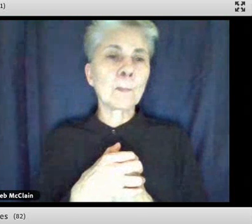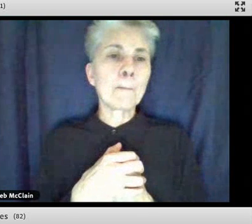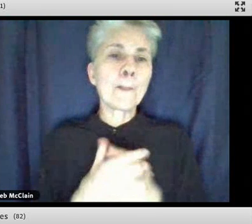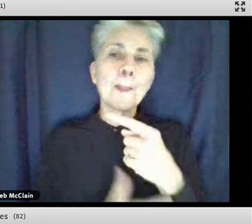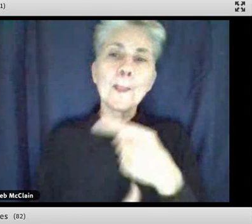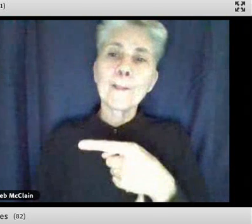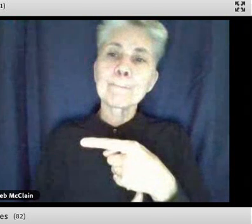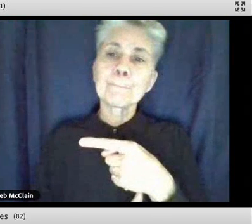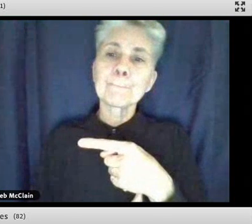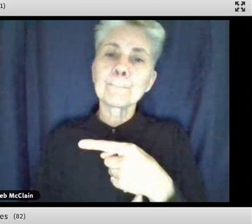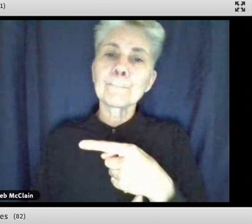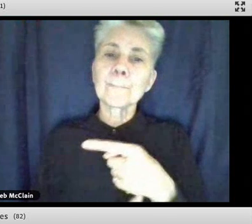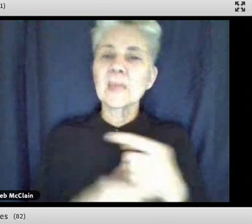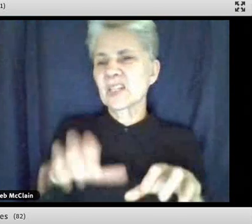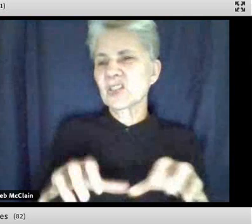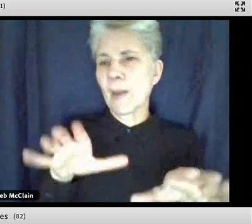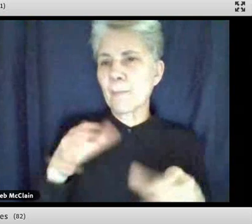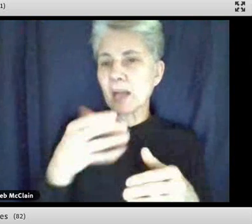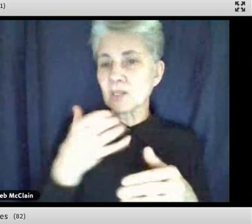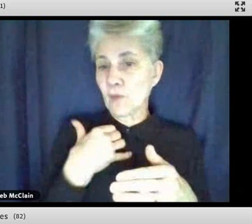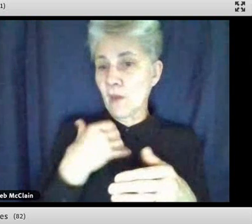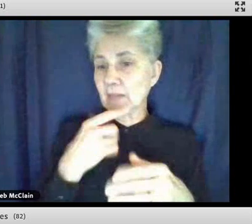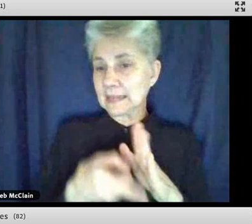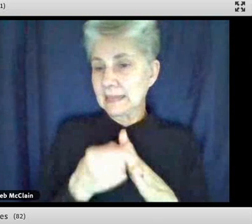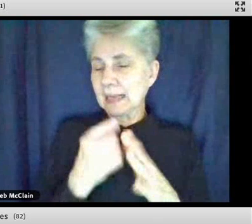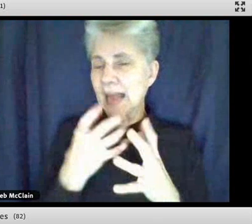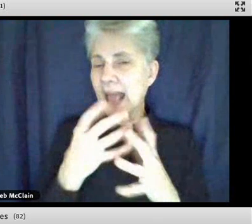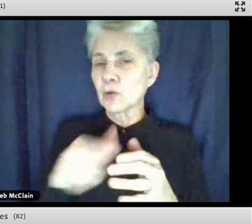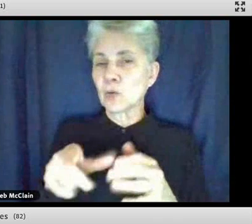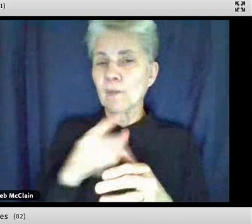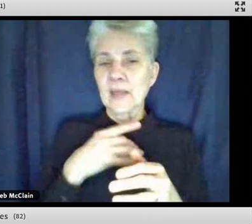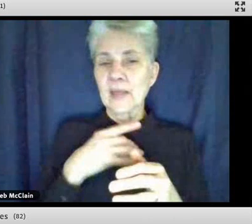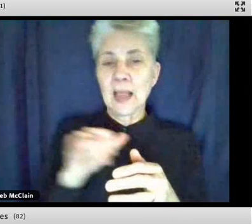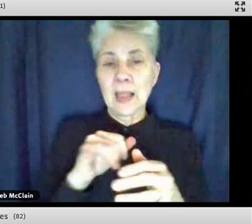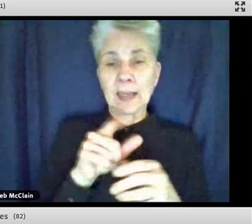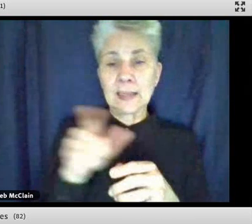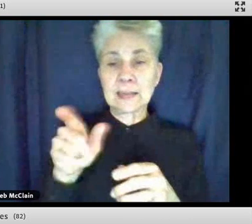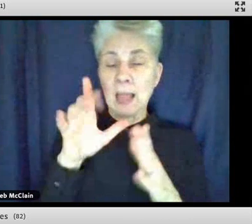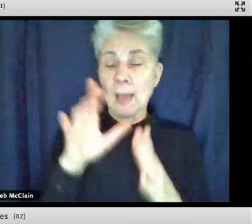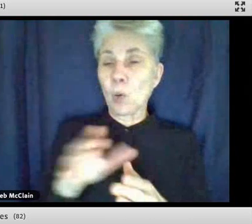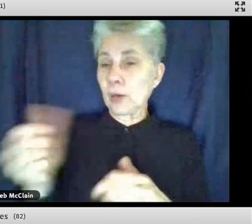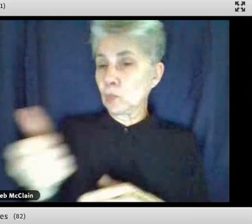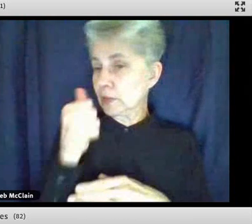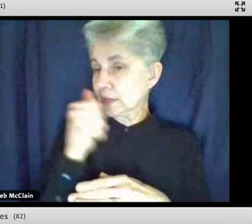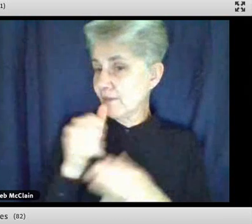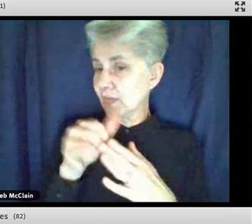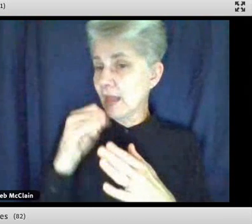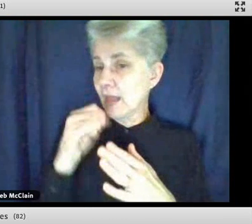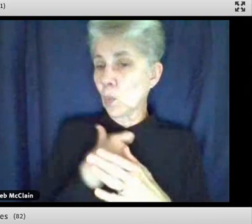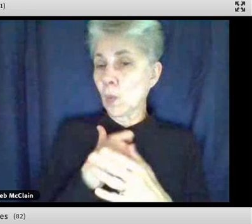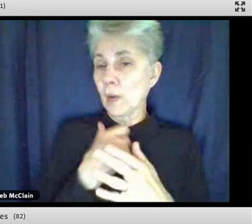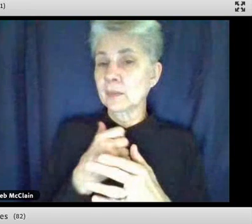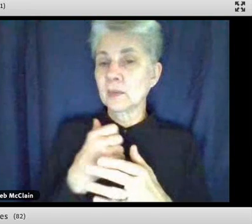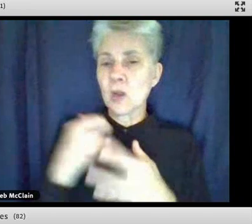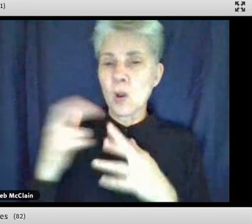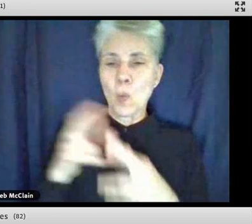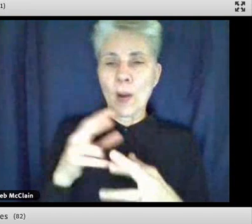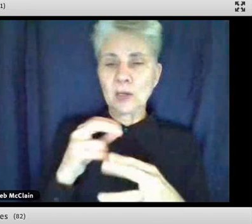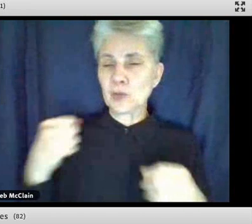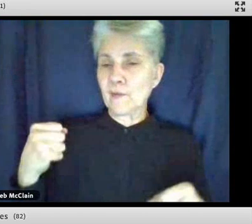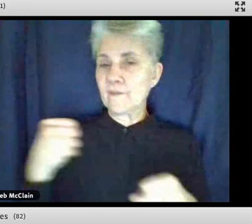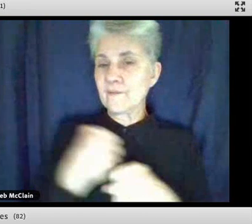So just in the chat box, if you have a second, how do you feel like as a librarian that we're equipped to be on the front lines fighting for